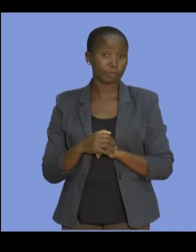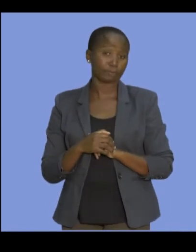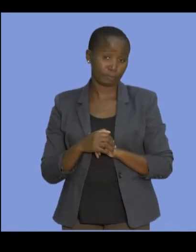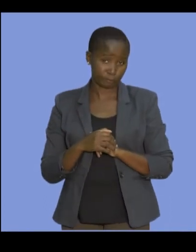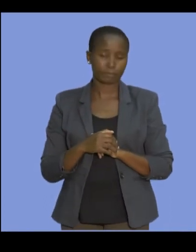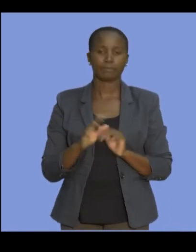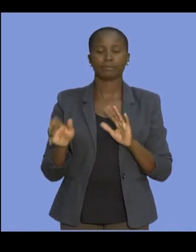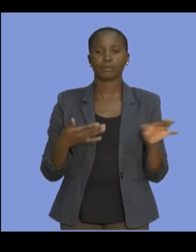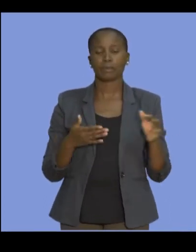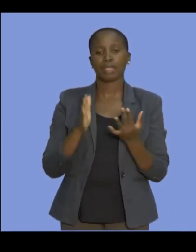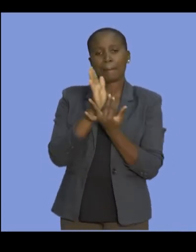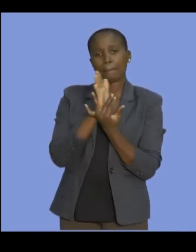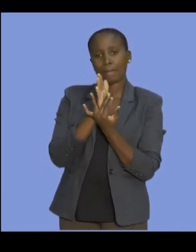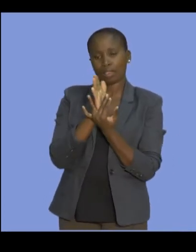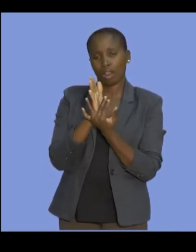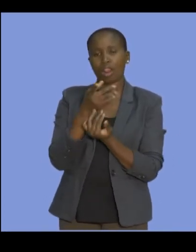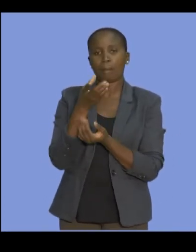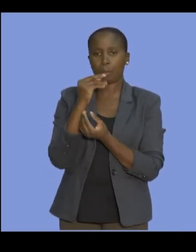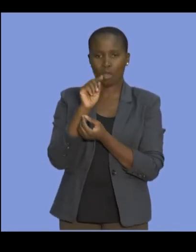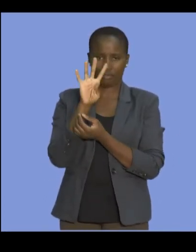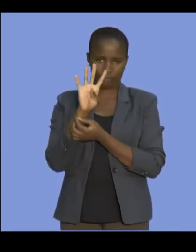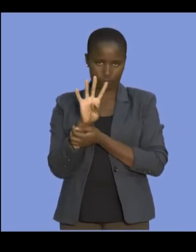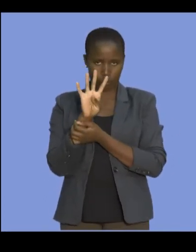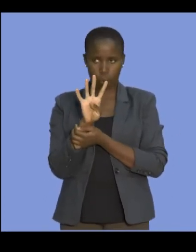Median, which is the middle one, is 4.